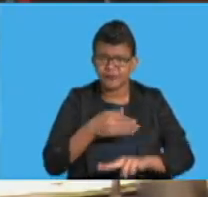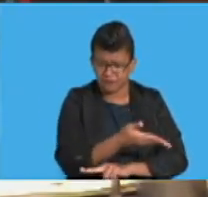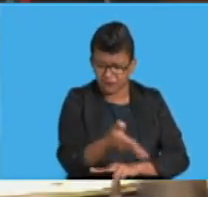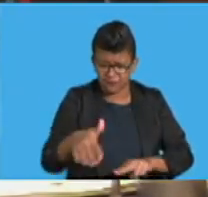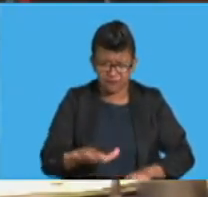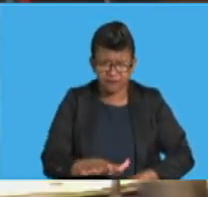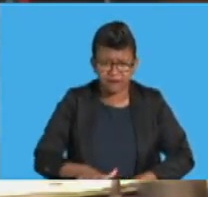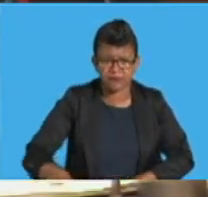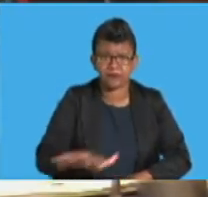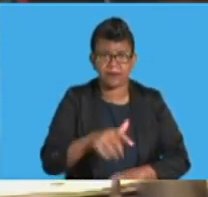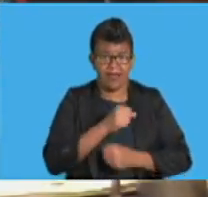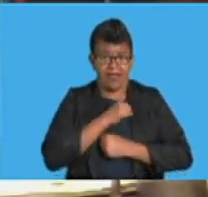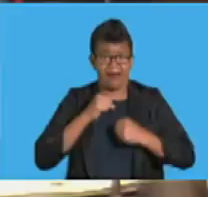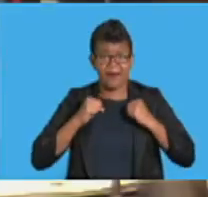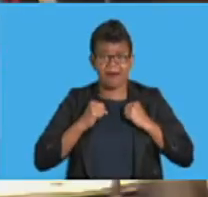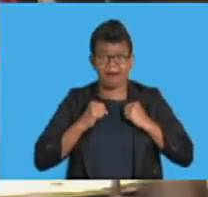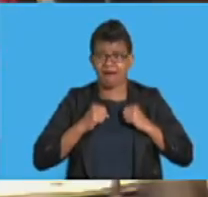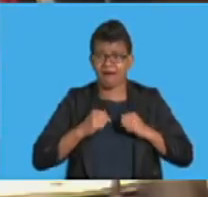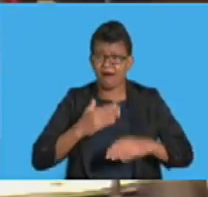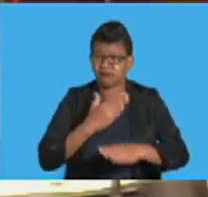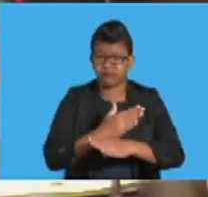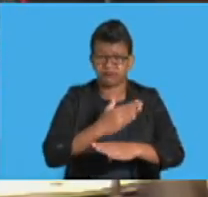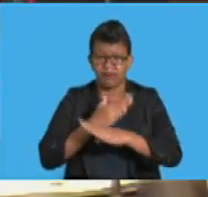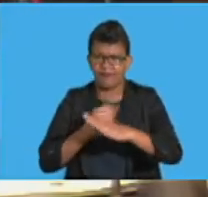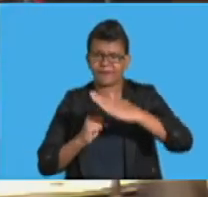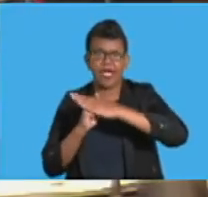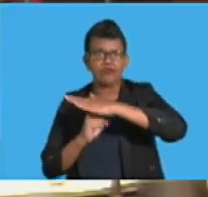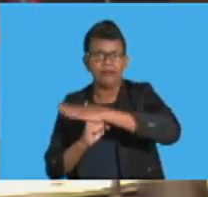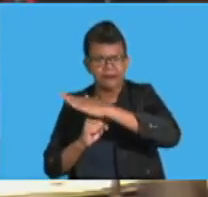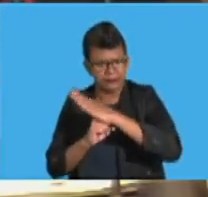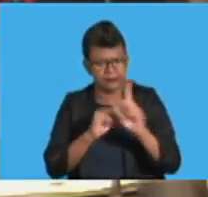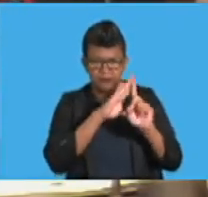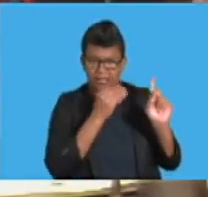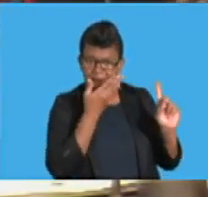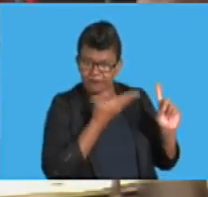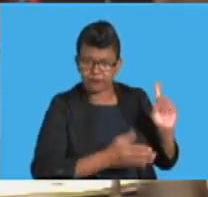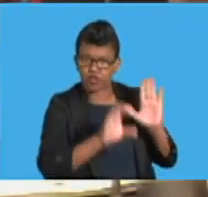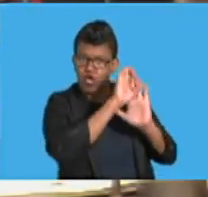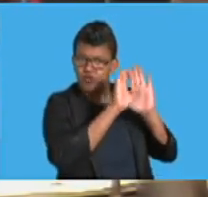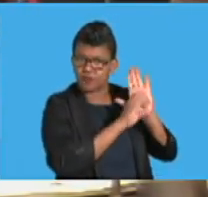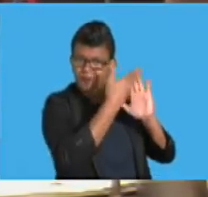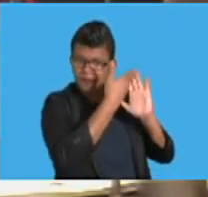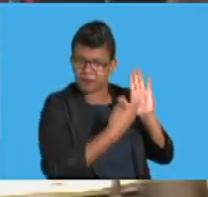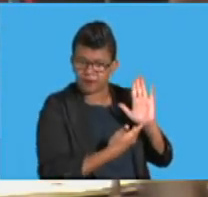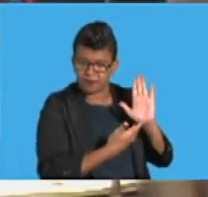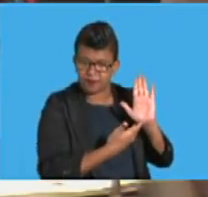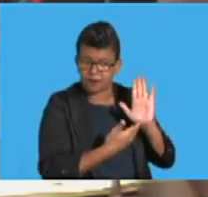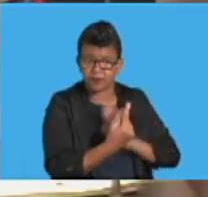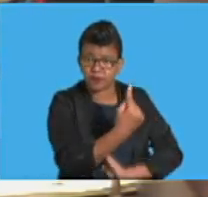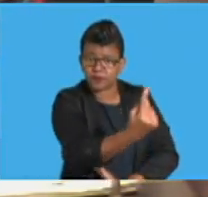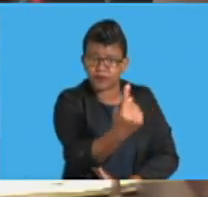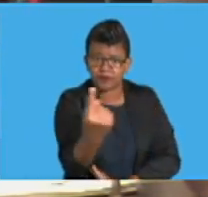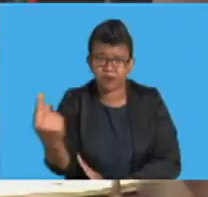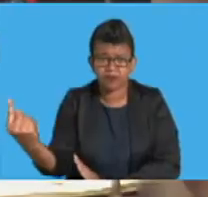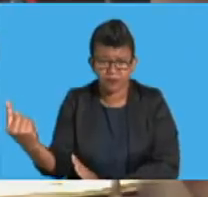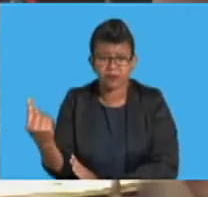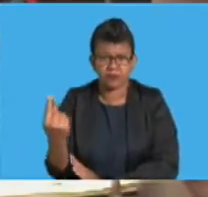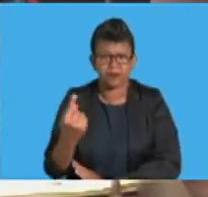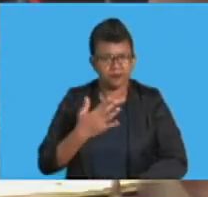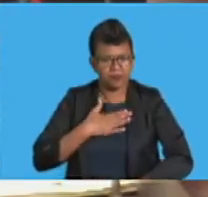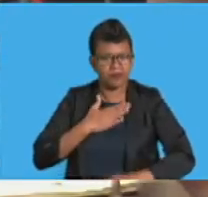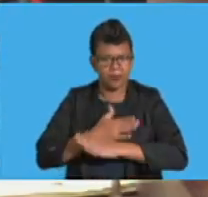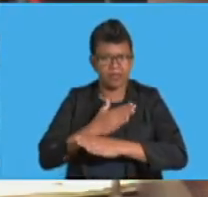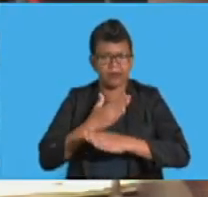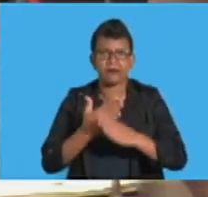is built on the values enshrined in our Constitution and lived by each one of us in our daily lives. I thank you,